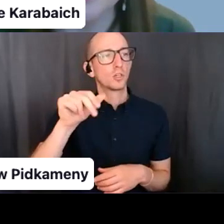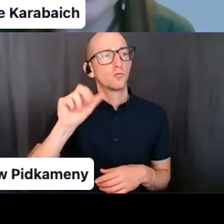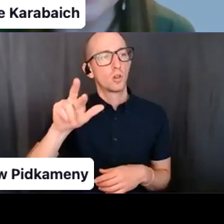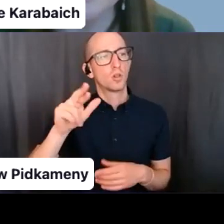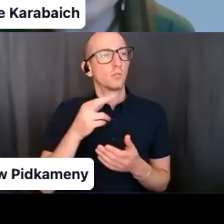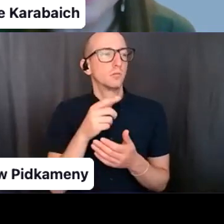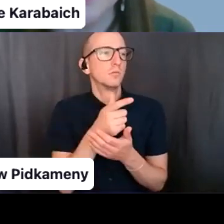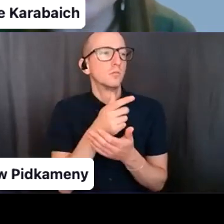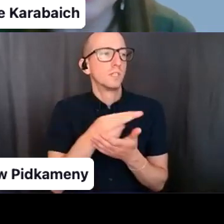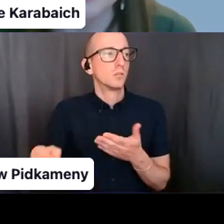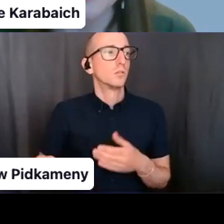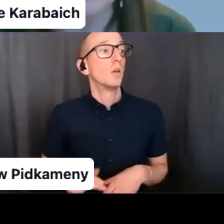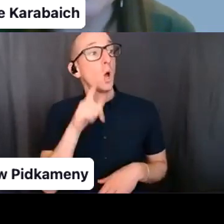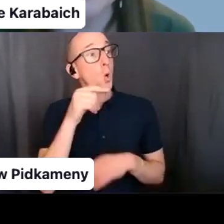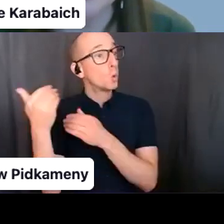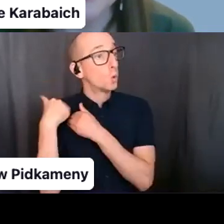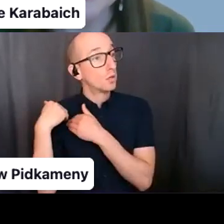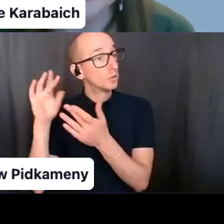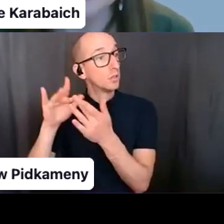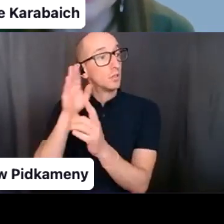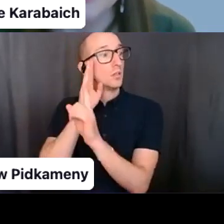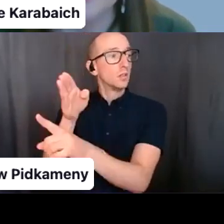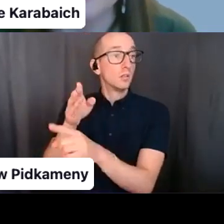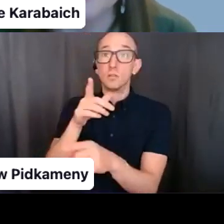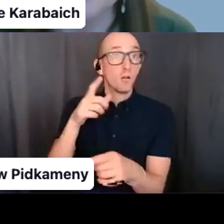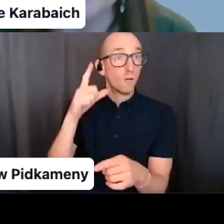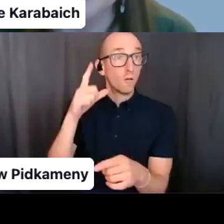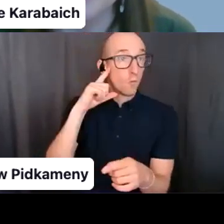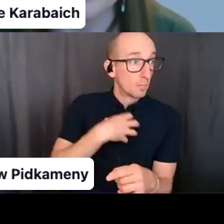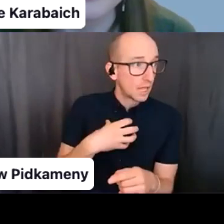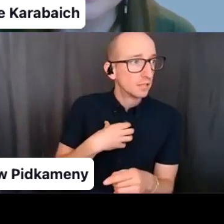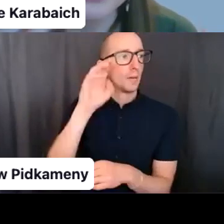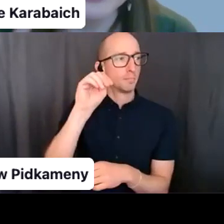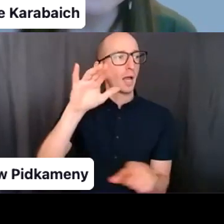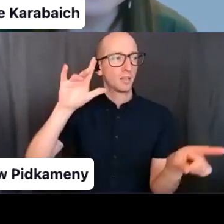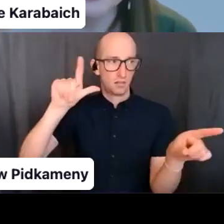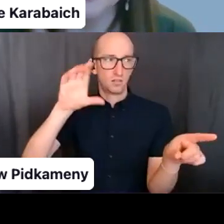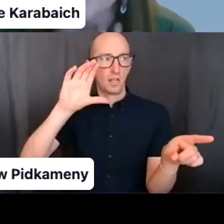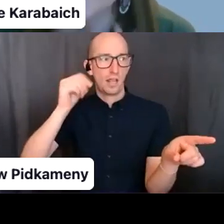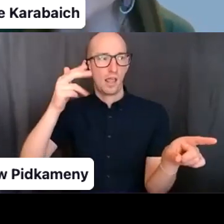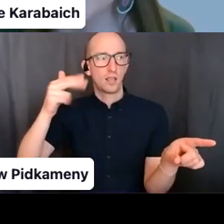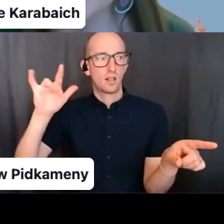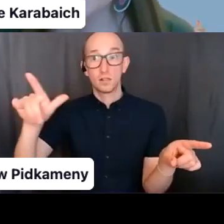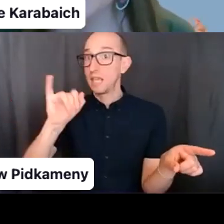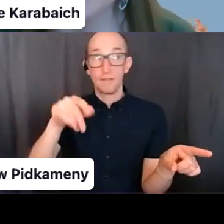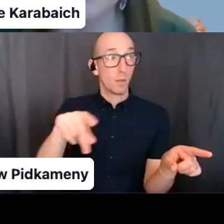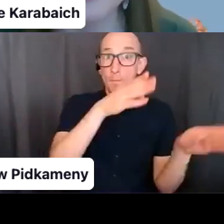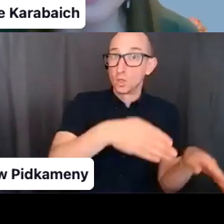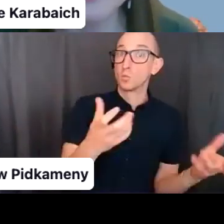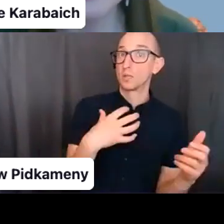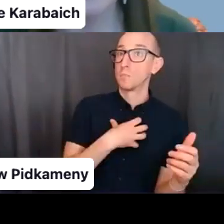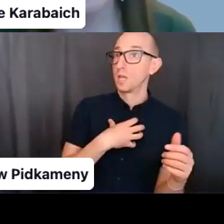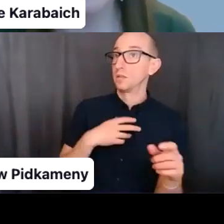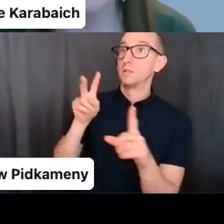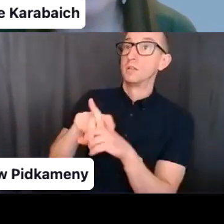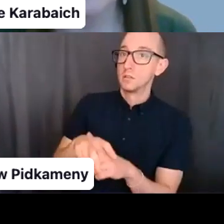is the person that you may direct a complaint to. If you are not you, that someone would direct a complaint to if they're refused access